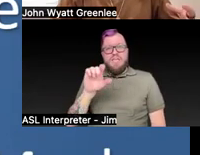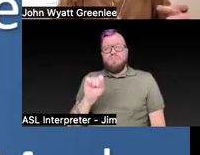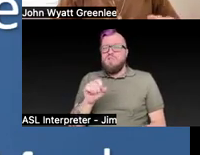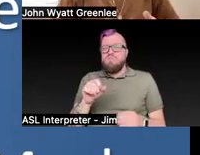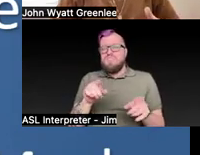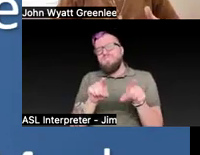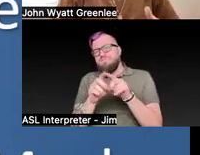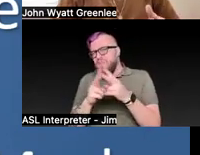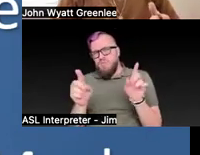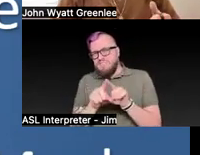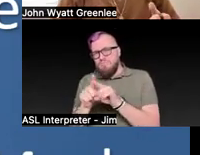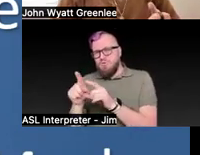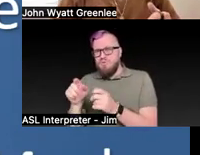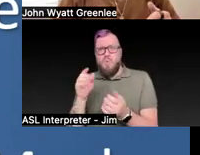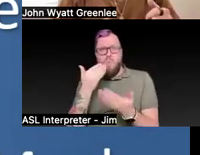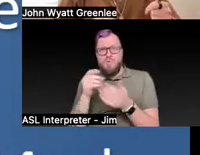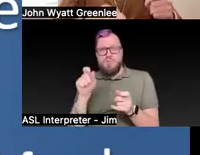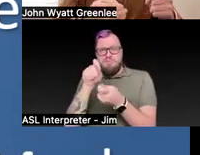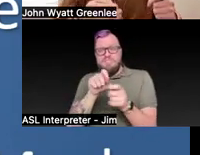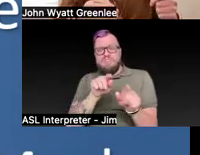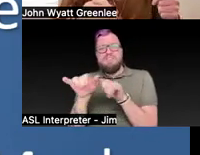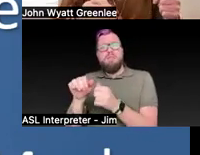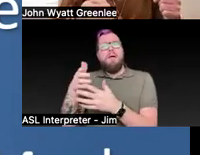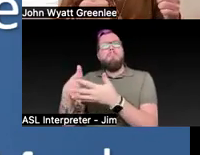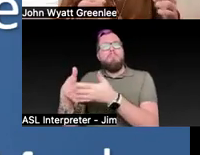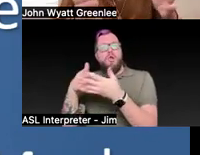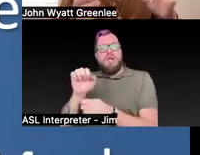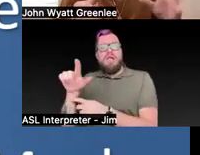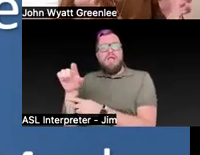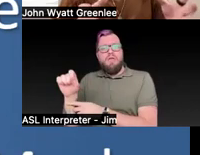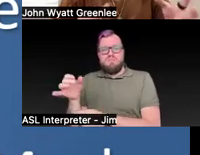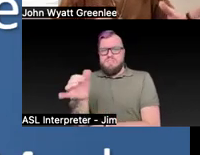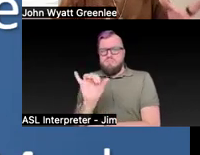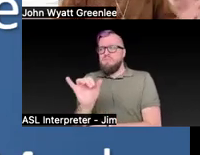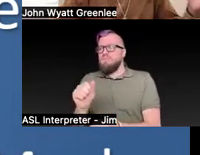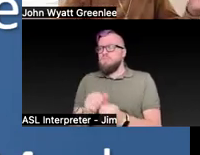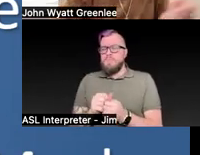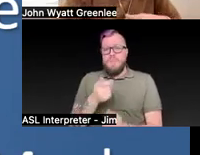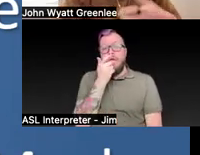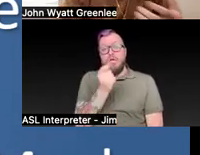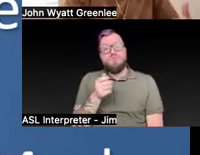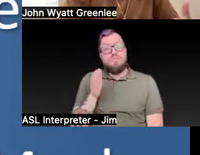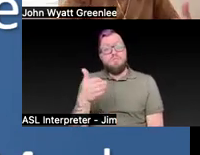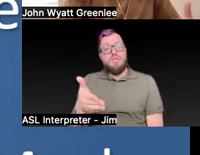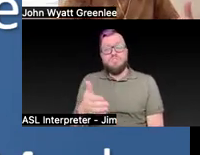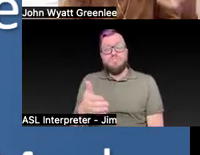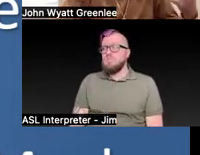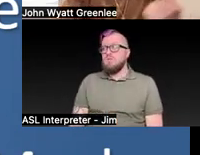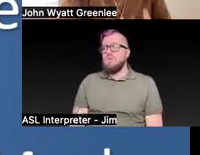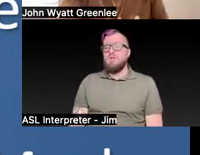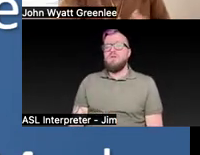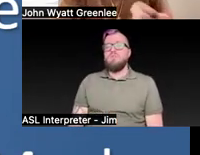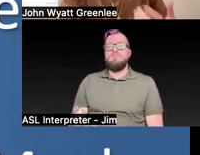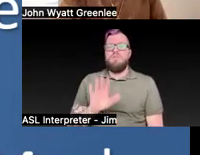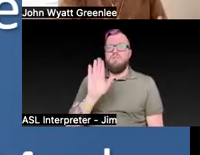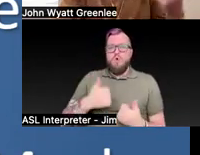same thing. And they are really interesting fish. And I'm going to spend just a minute talking about like their